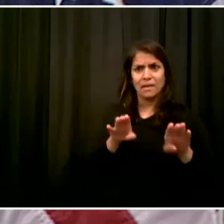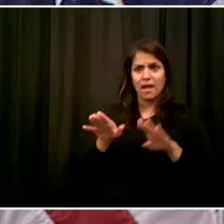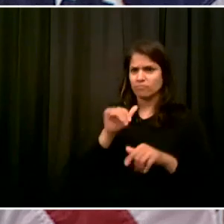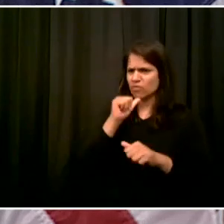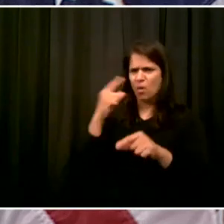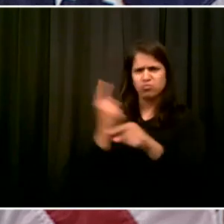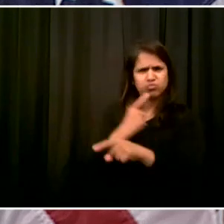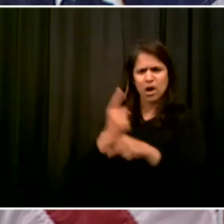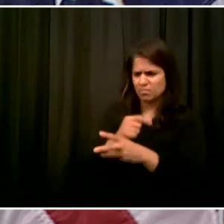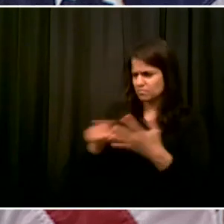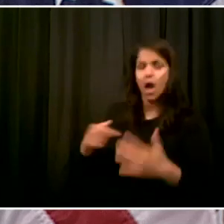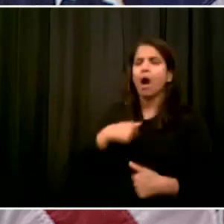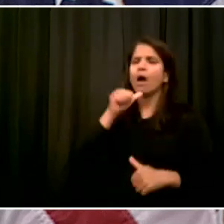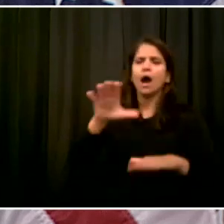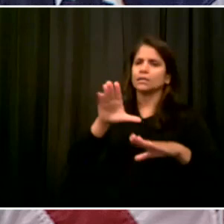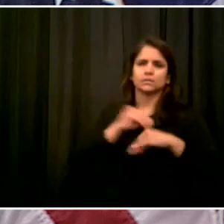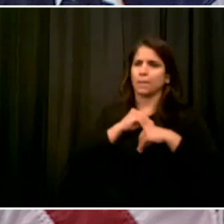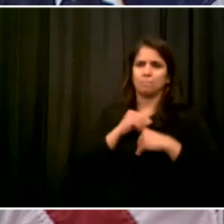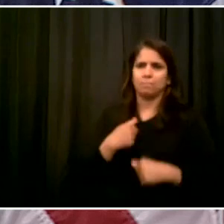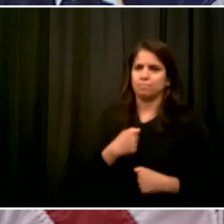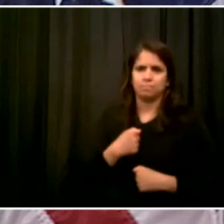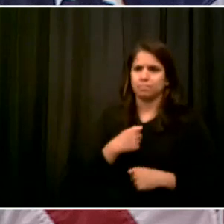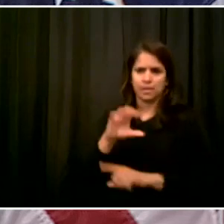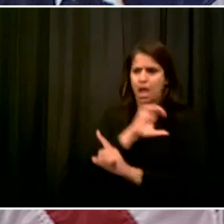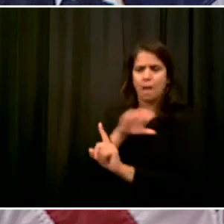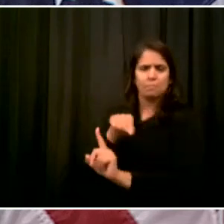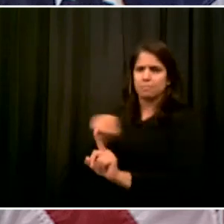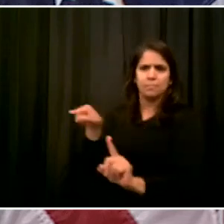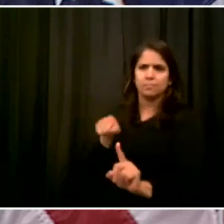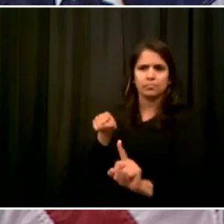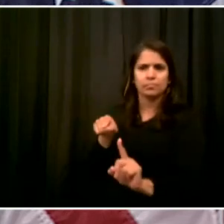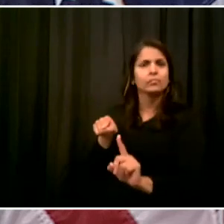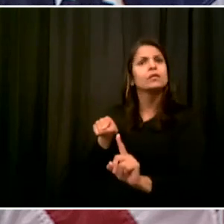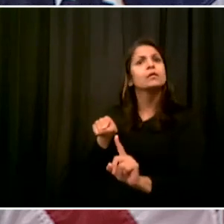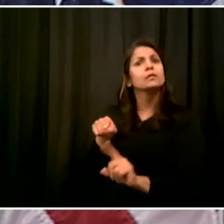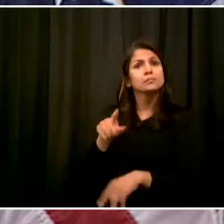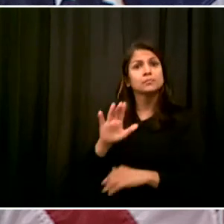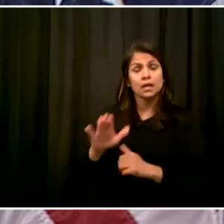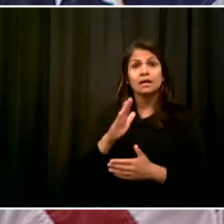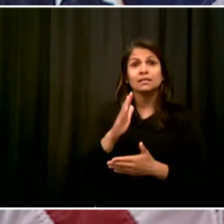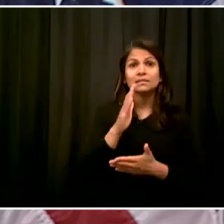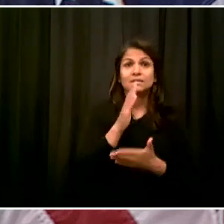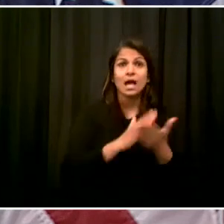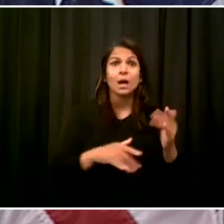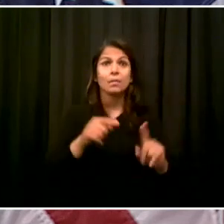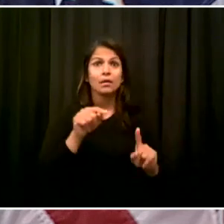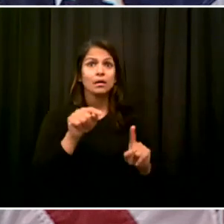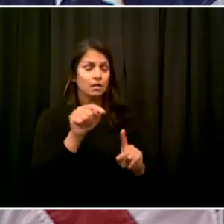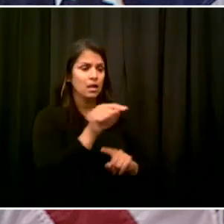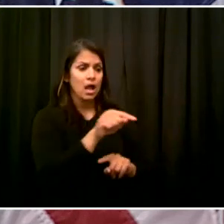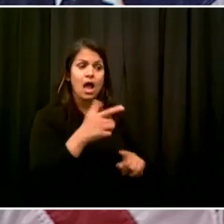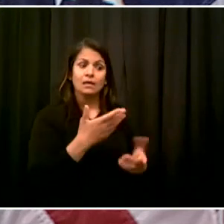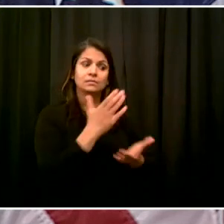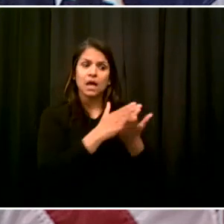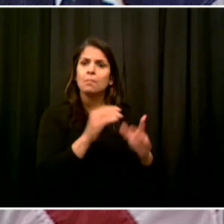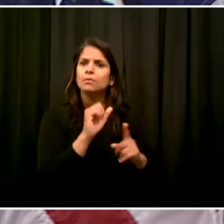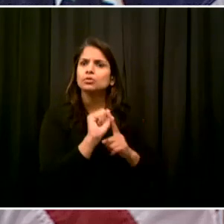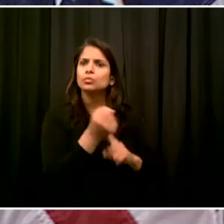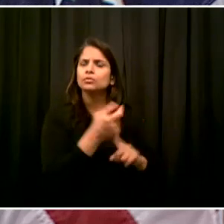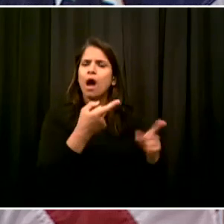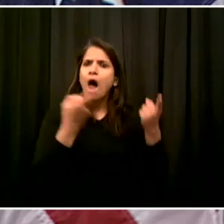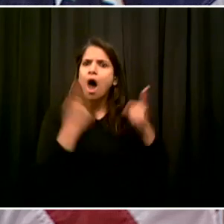seen videos, and I've said it immediately, that I don't like at all what I see. I don't want to see that in New York City. What we